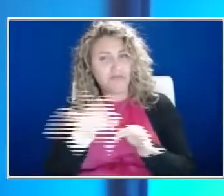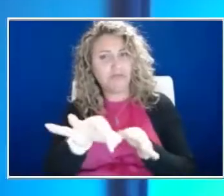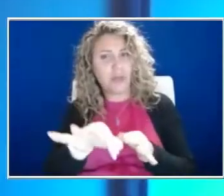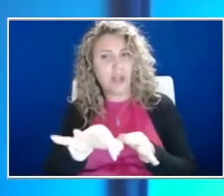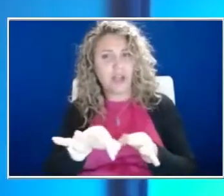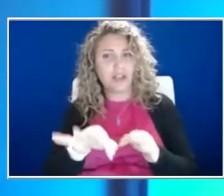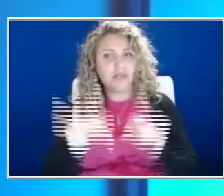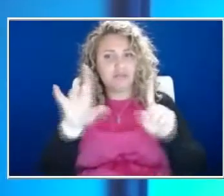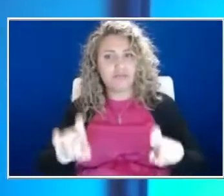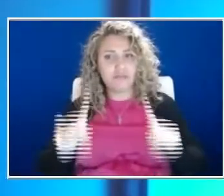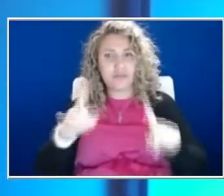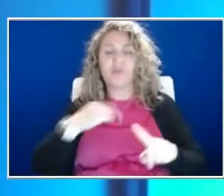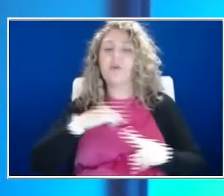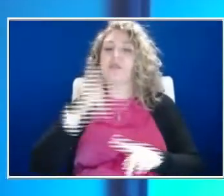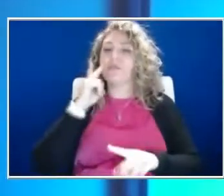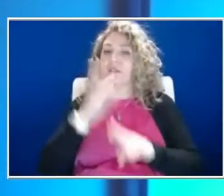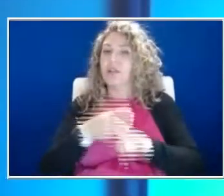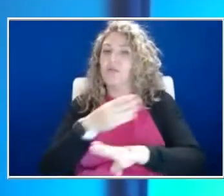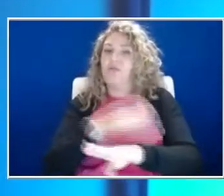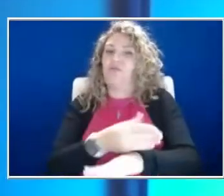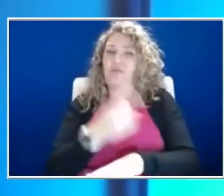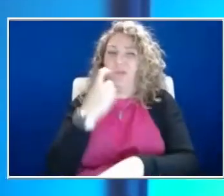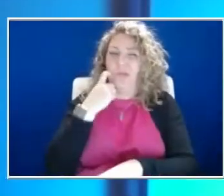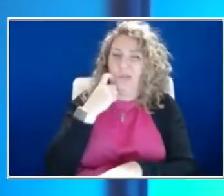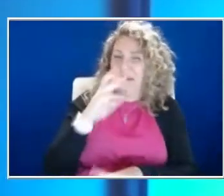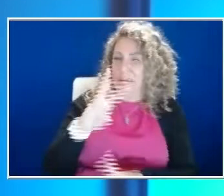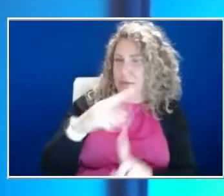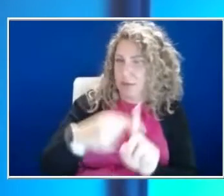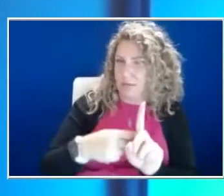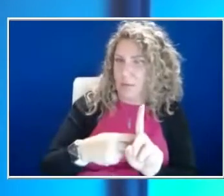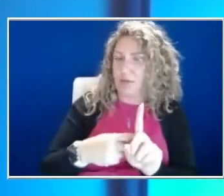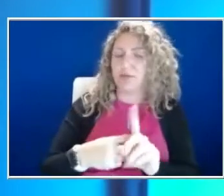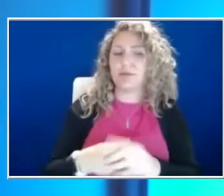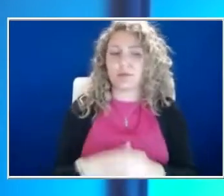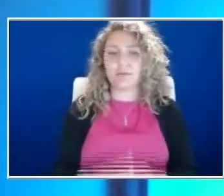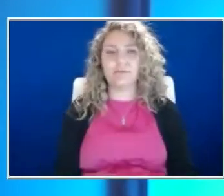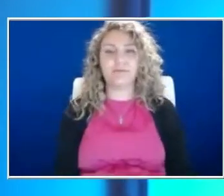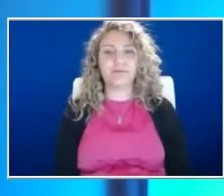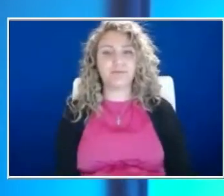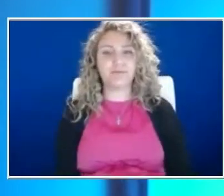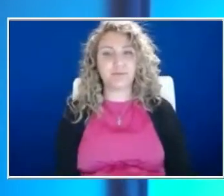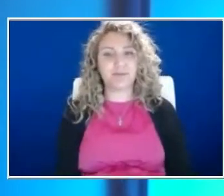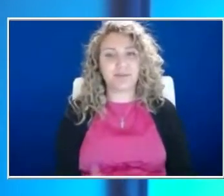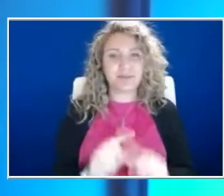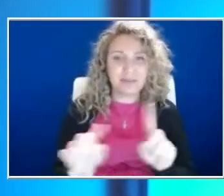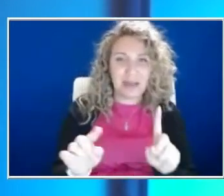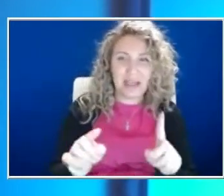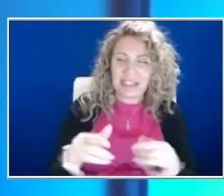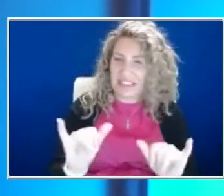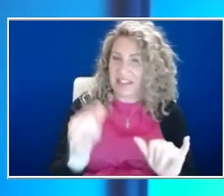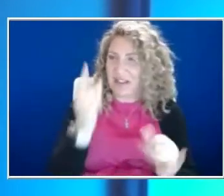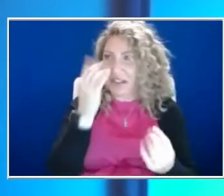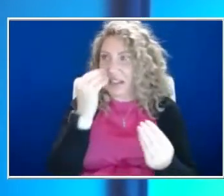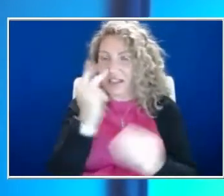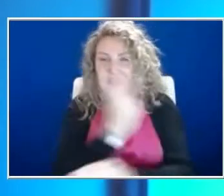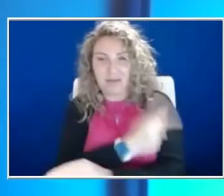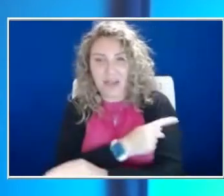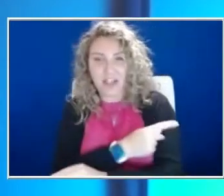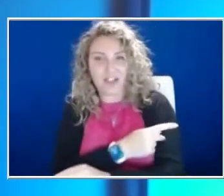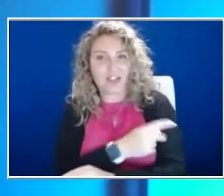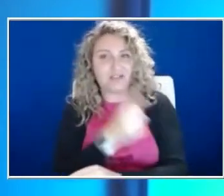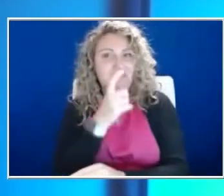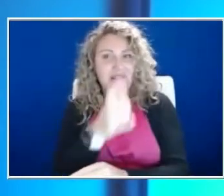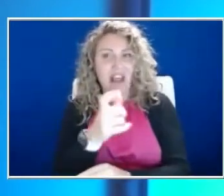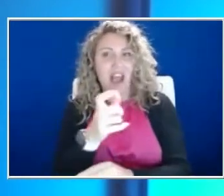seen an improvement probably in the last 6 months. Okay. But yet I still think that there are patients who have not gotten back to